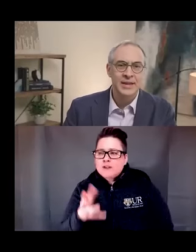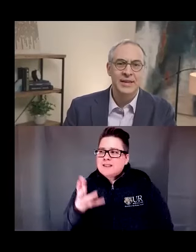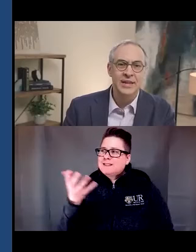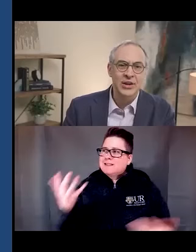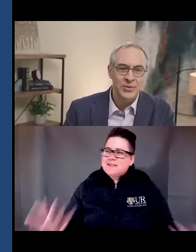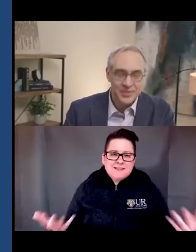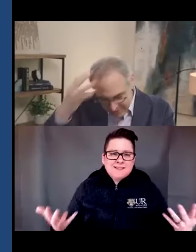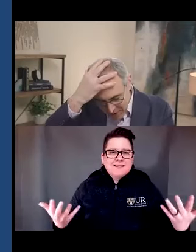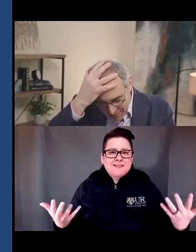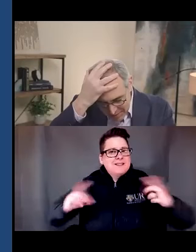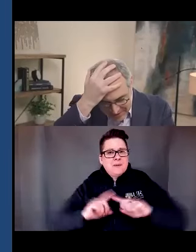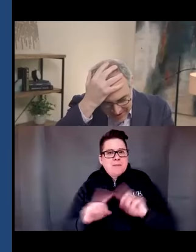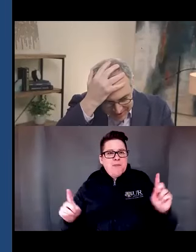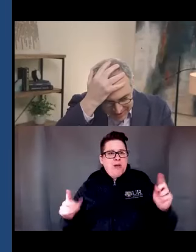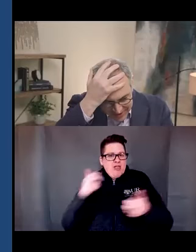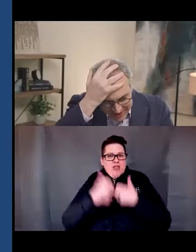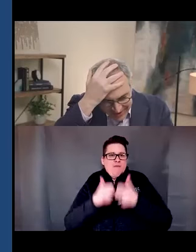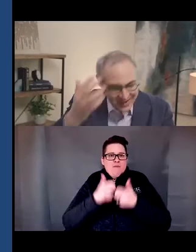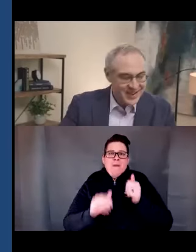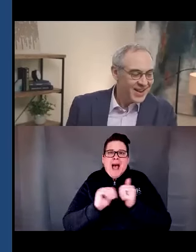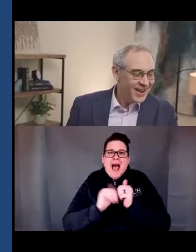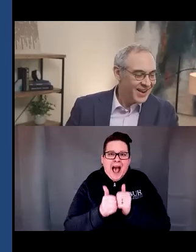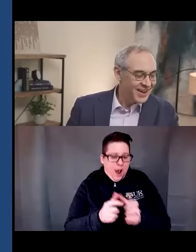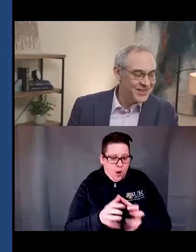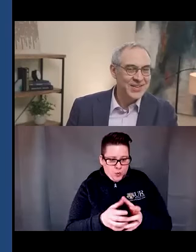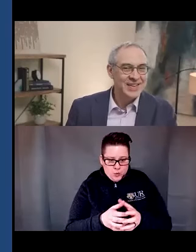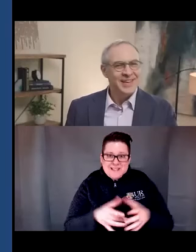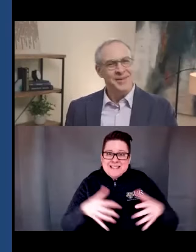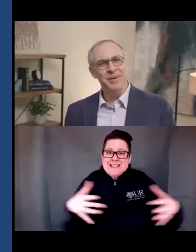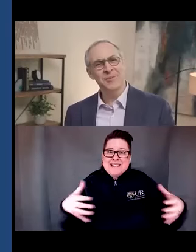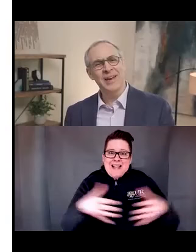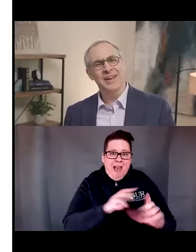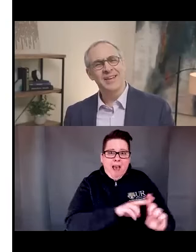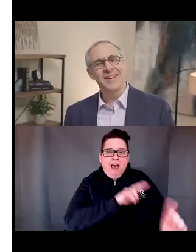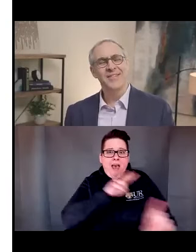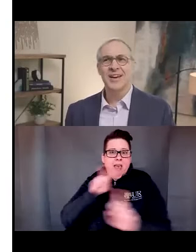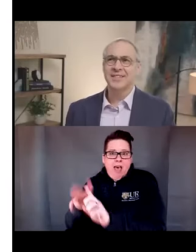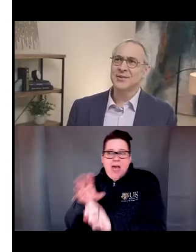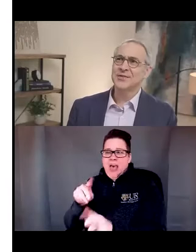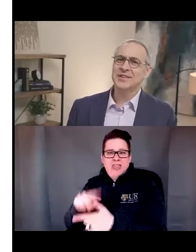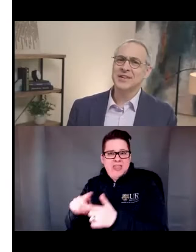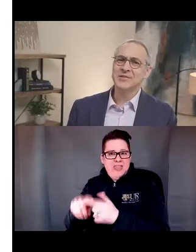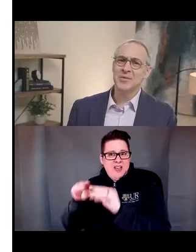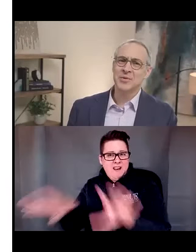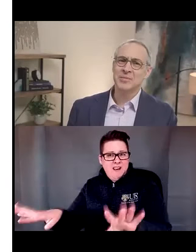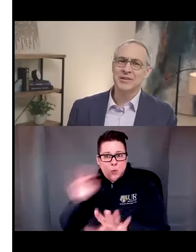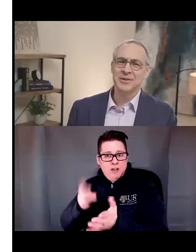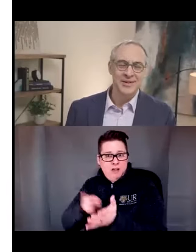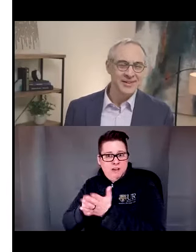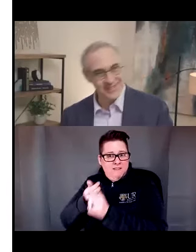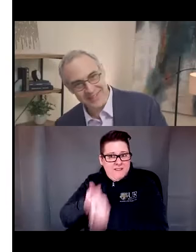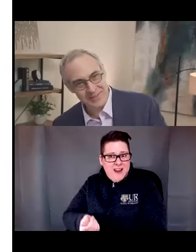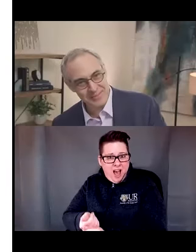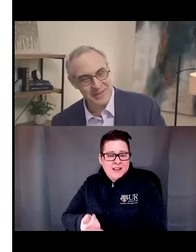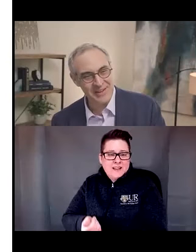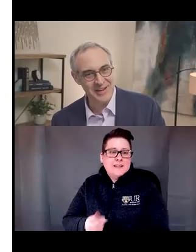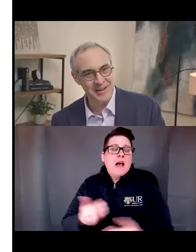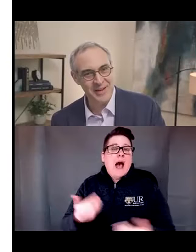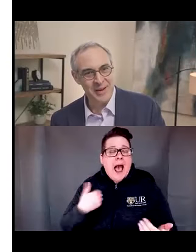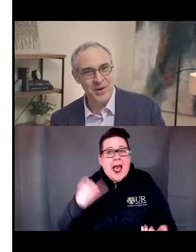But, there's the problems of scale and fidelity. But wait, I've got these sort of ideas about what we might do.